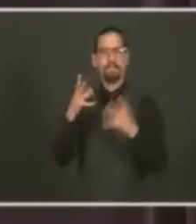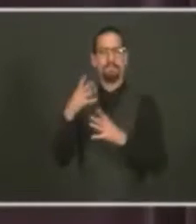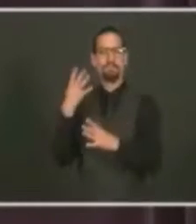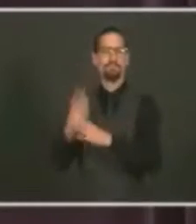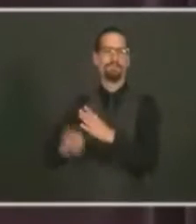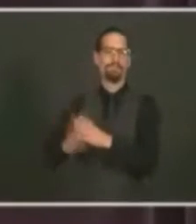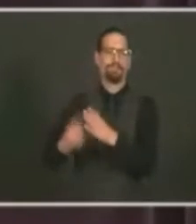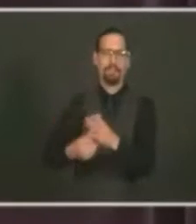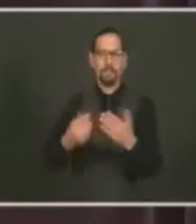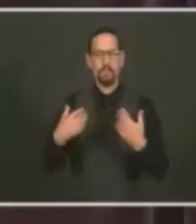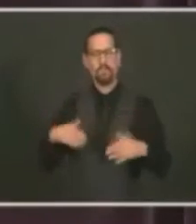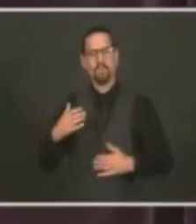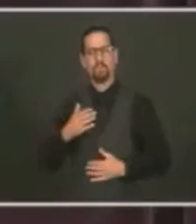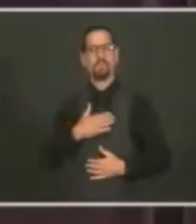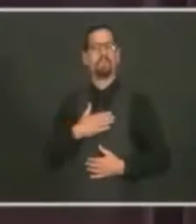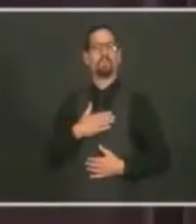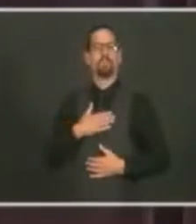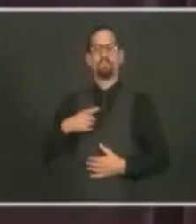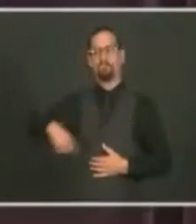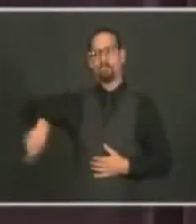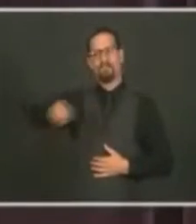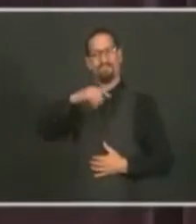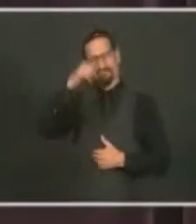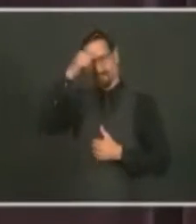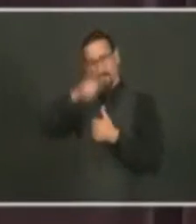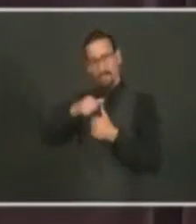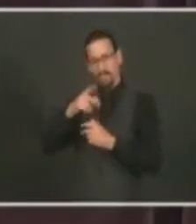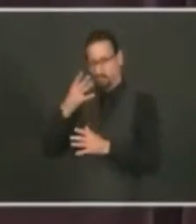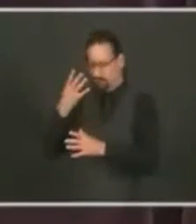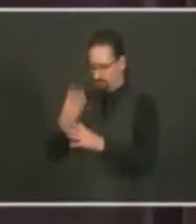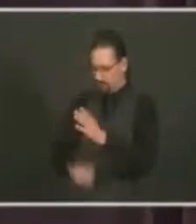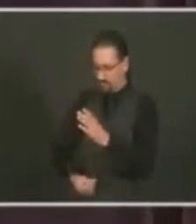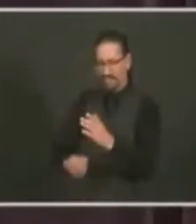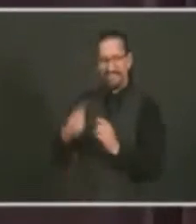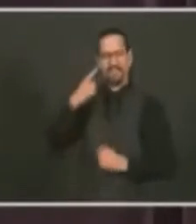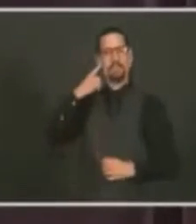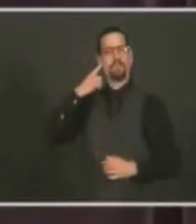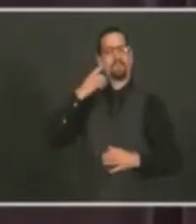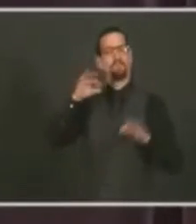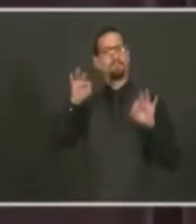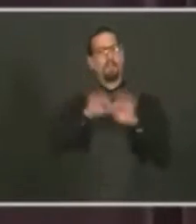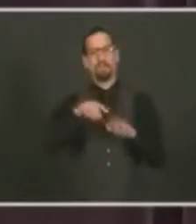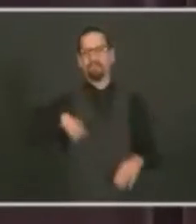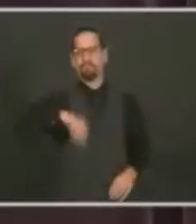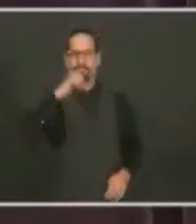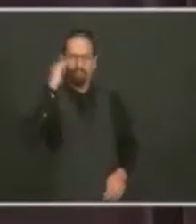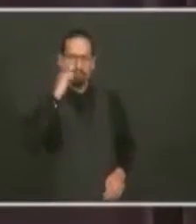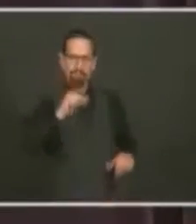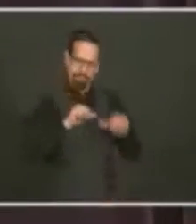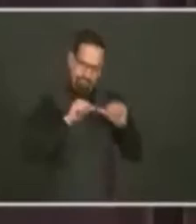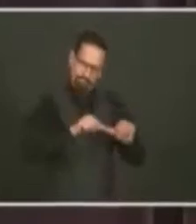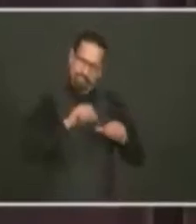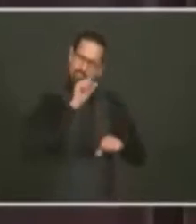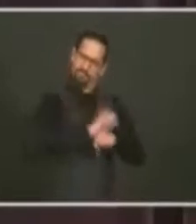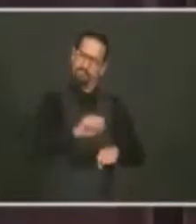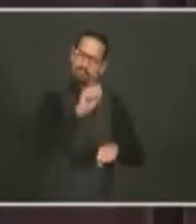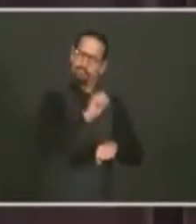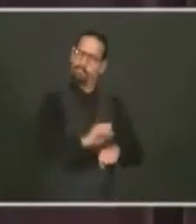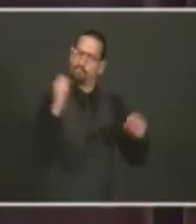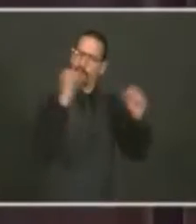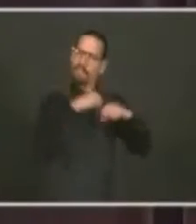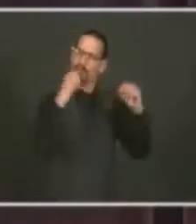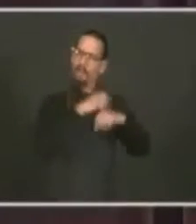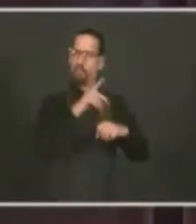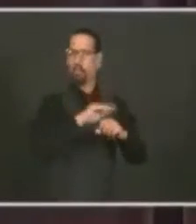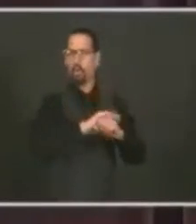on what we need to do in being vigilant. So I usually wrap up with an overview of what we're seeing in our